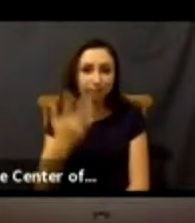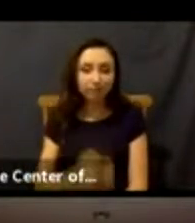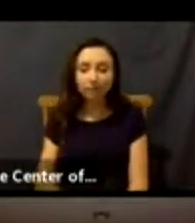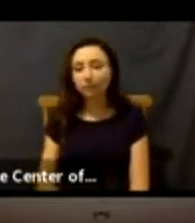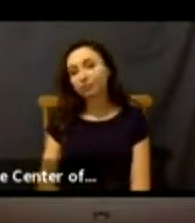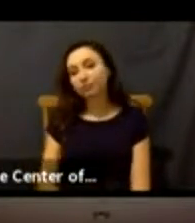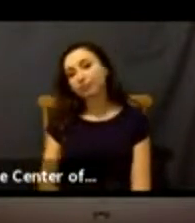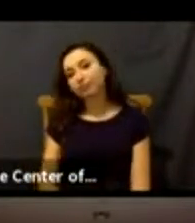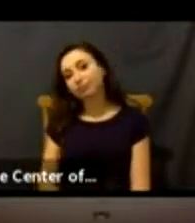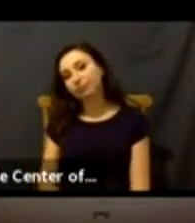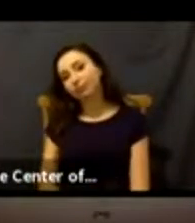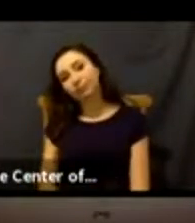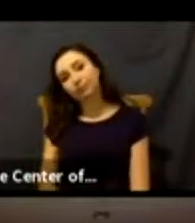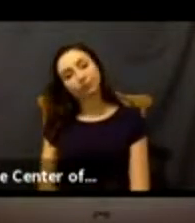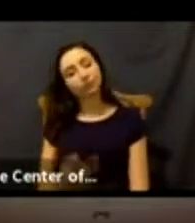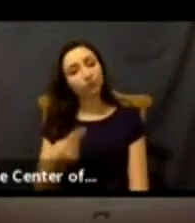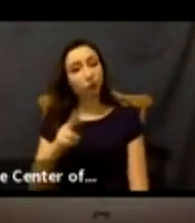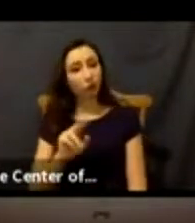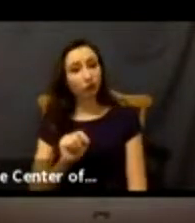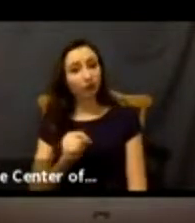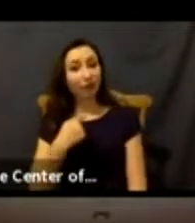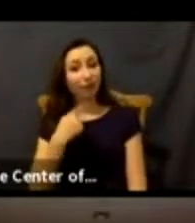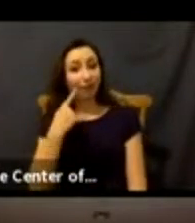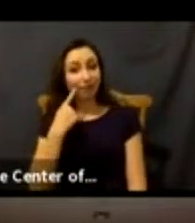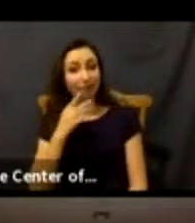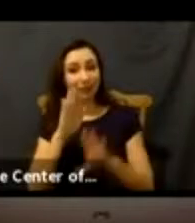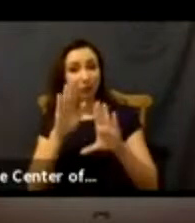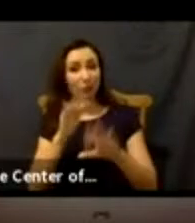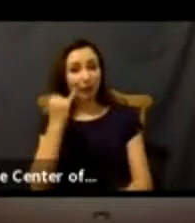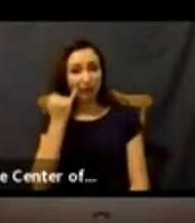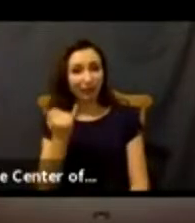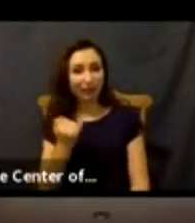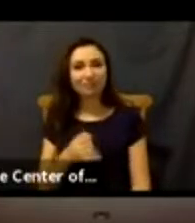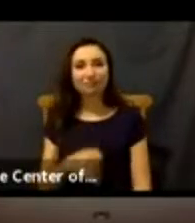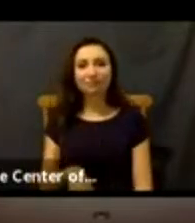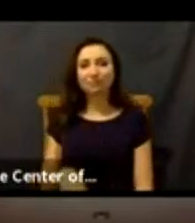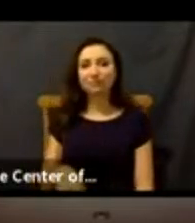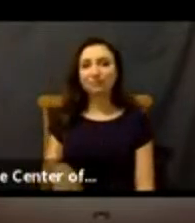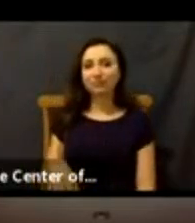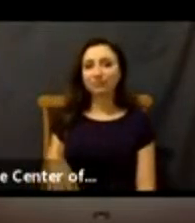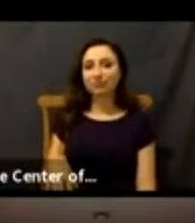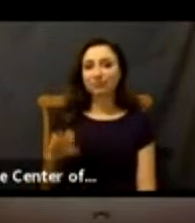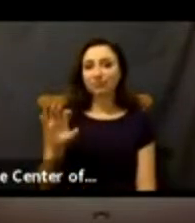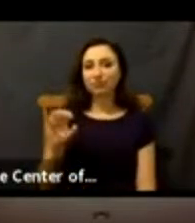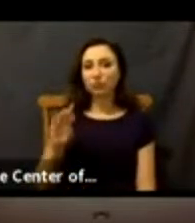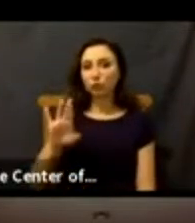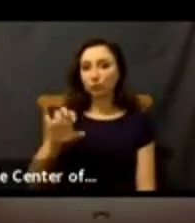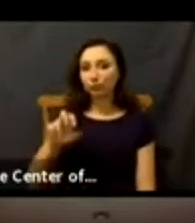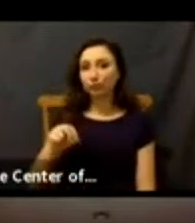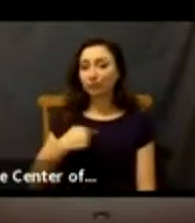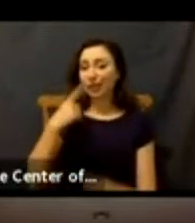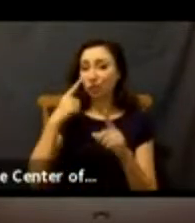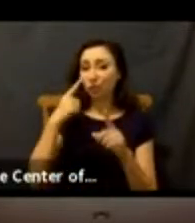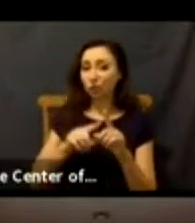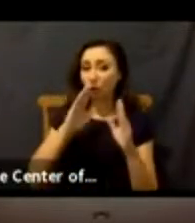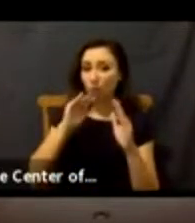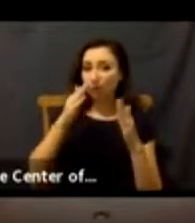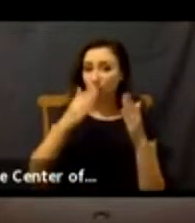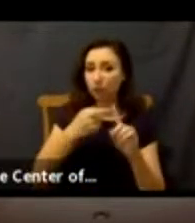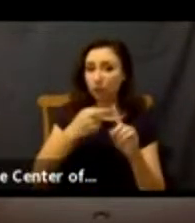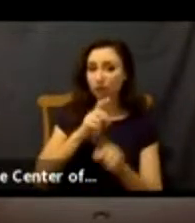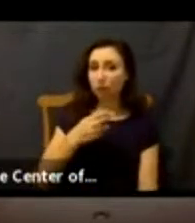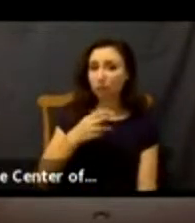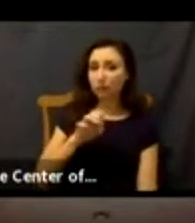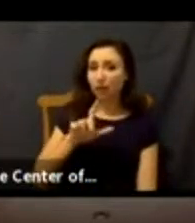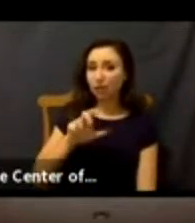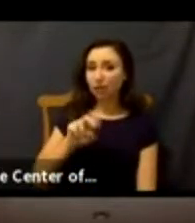I think it's a great idea. I agree. Hopefully we could get somebody from Helen Ross McNabb or Cherokee to